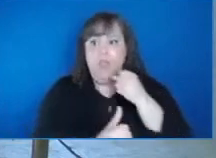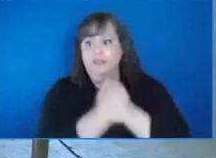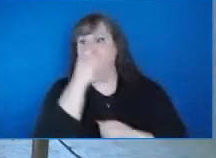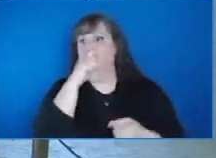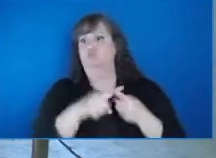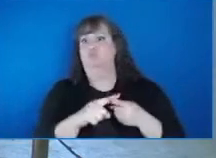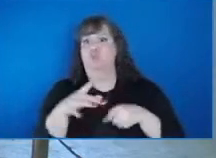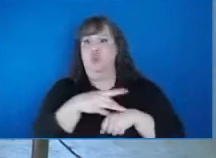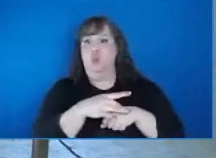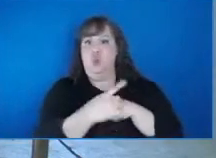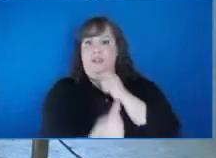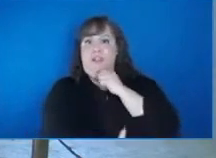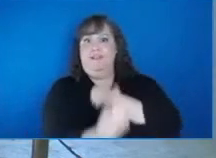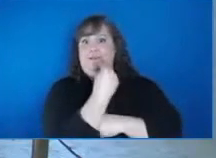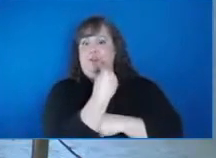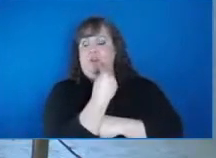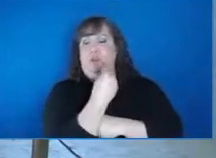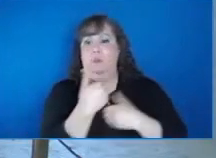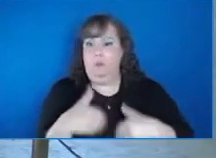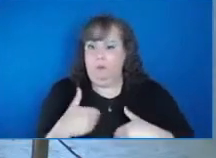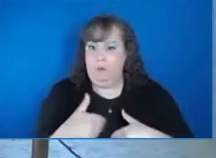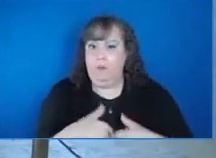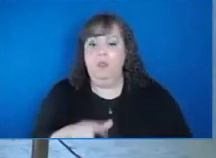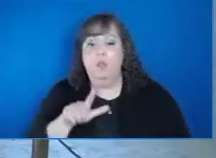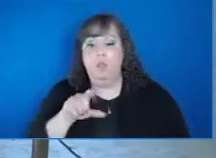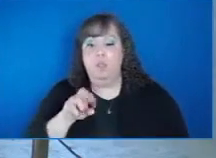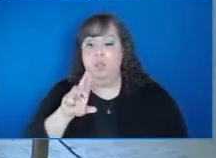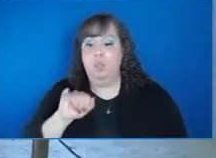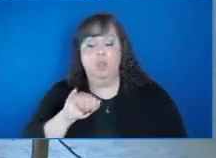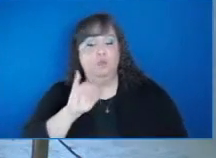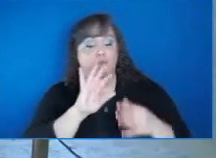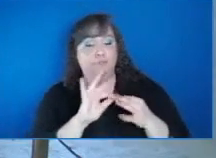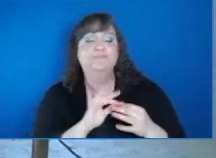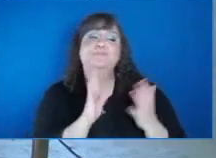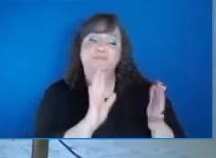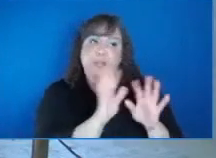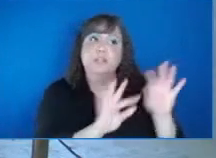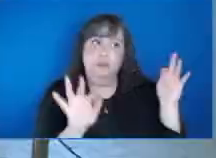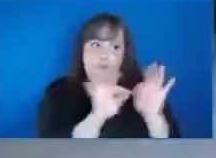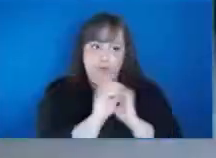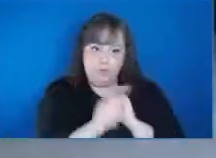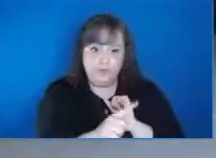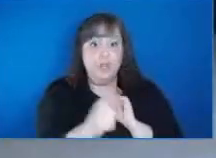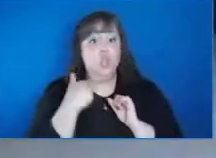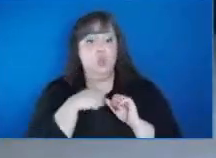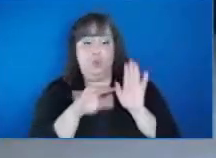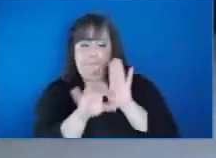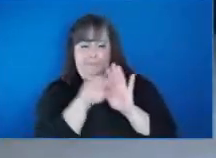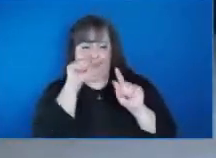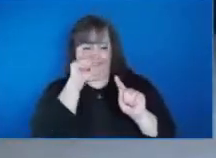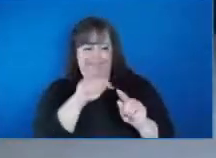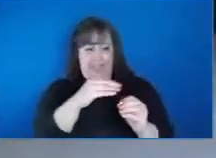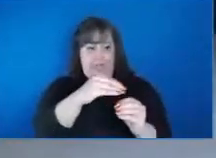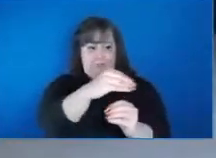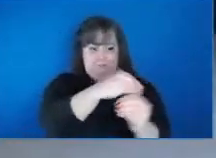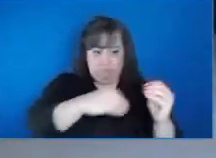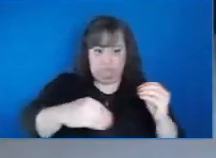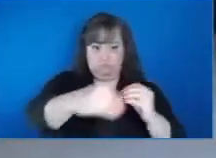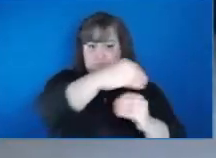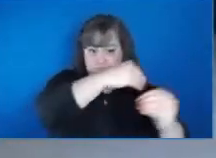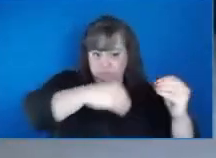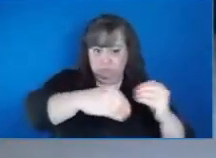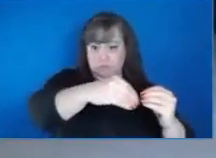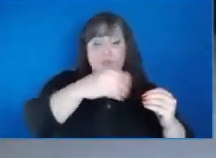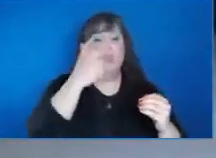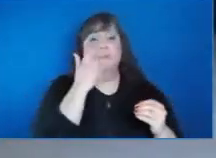And it's important to understand that we chose this system here, Didymos and Dimorphos, specifically because it really